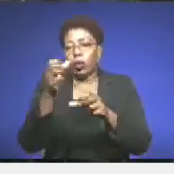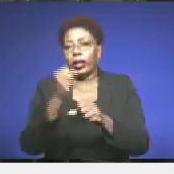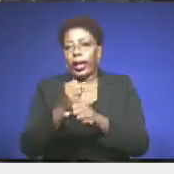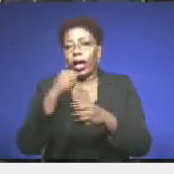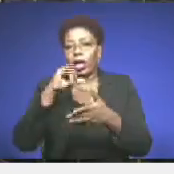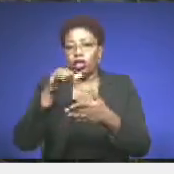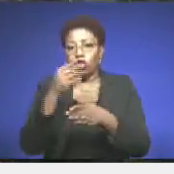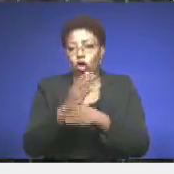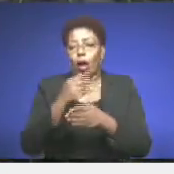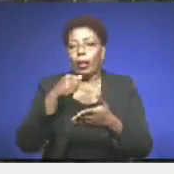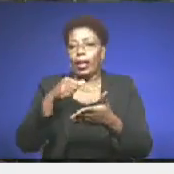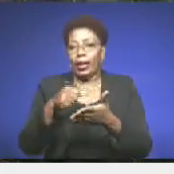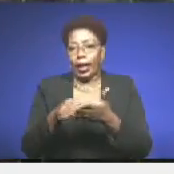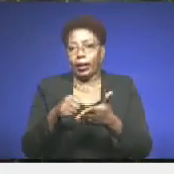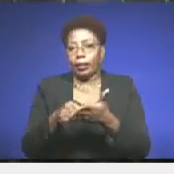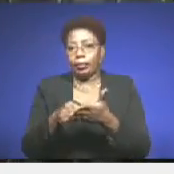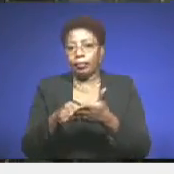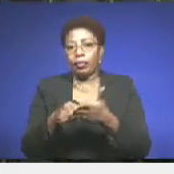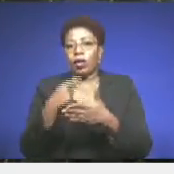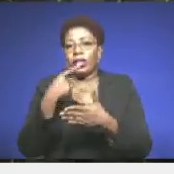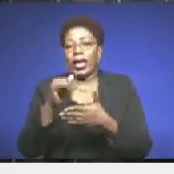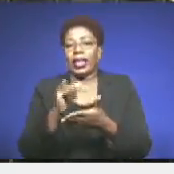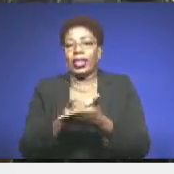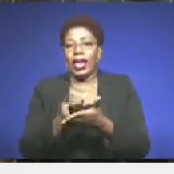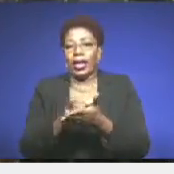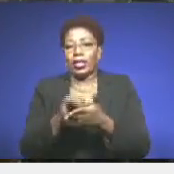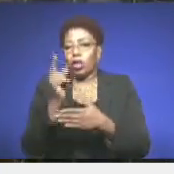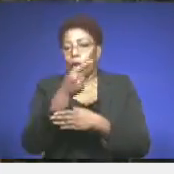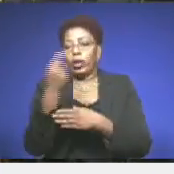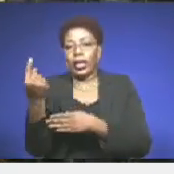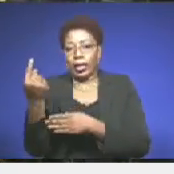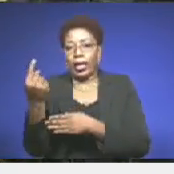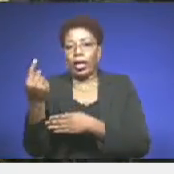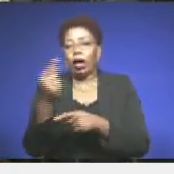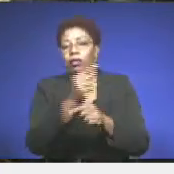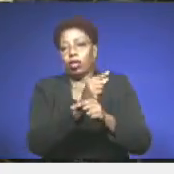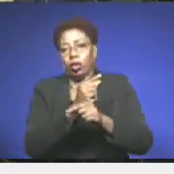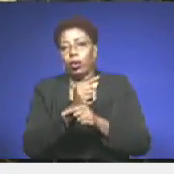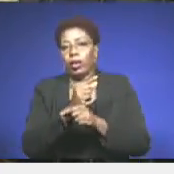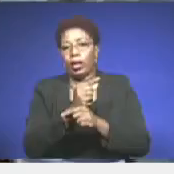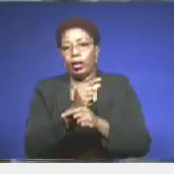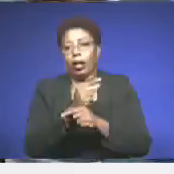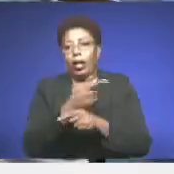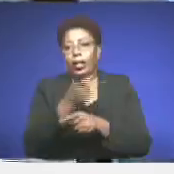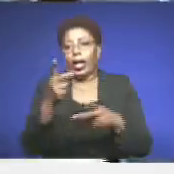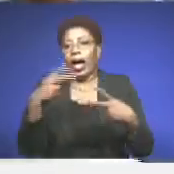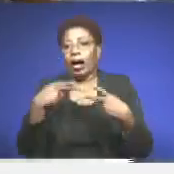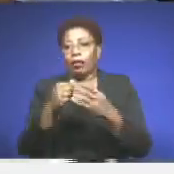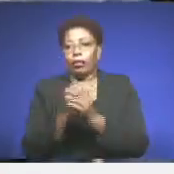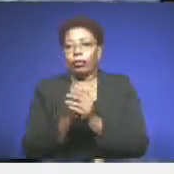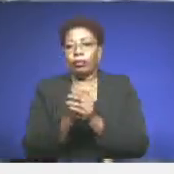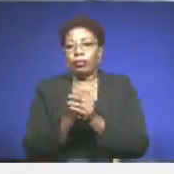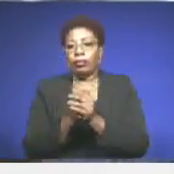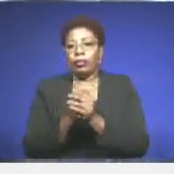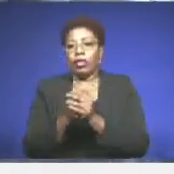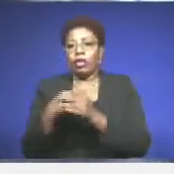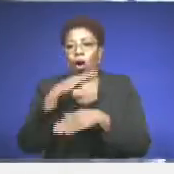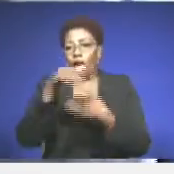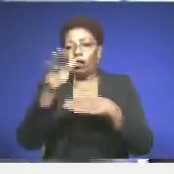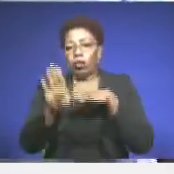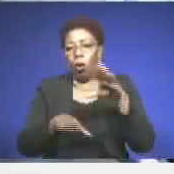a job letter. That job letter, they said, is the only sense of security they would have. Now, all us walking out here and don't